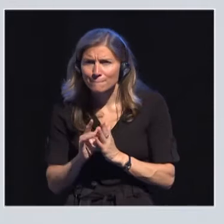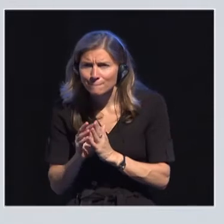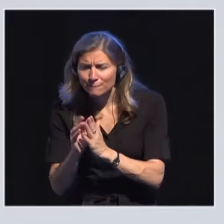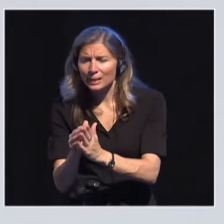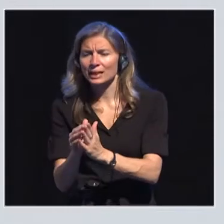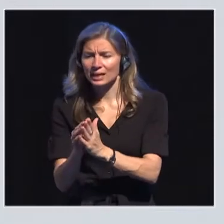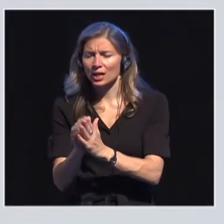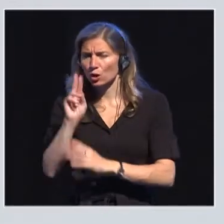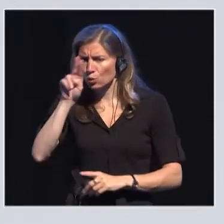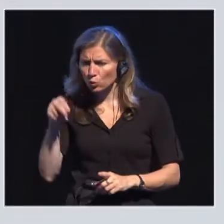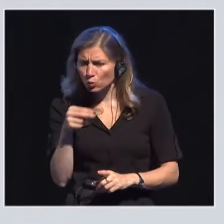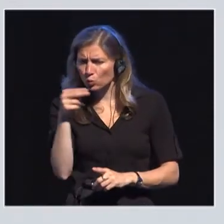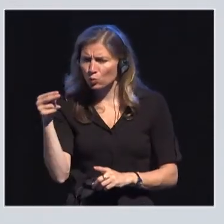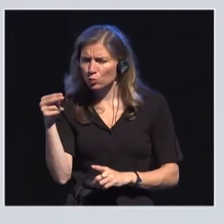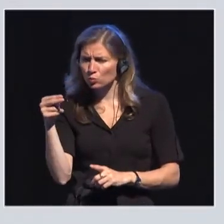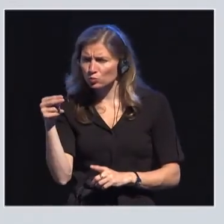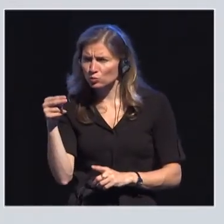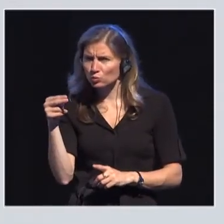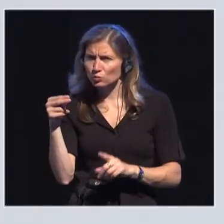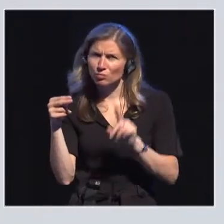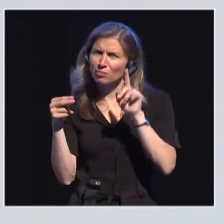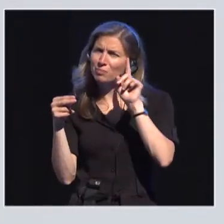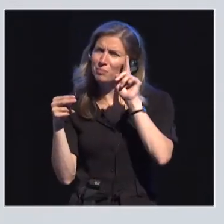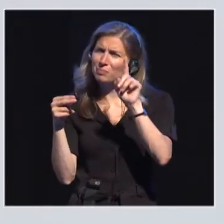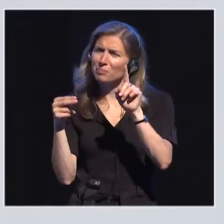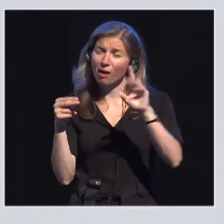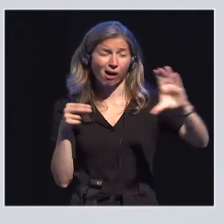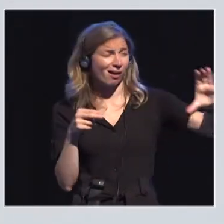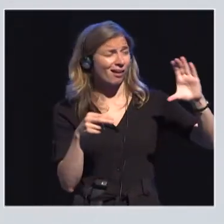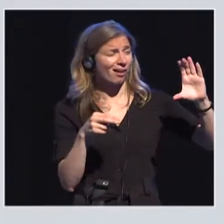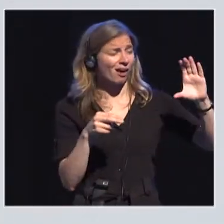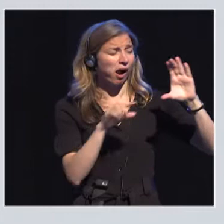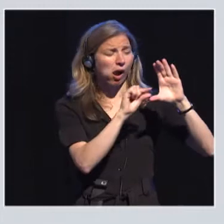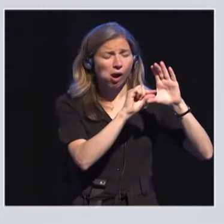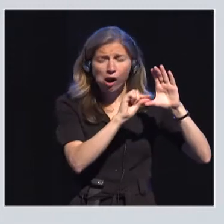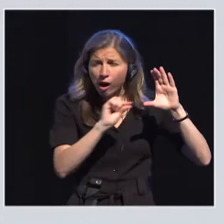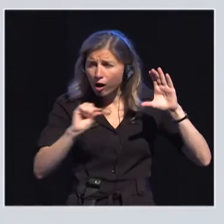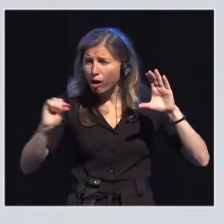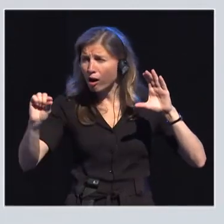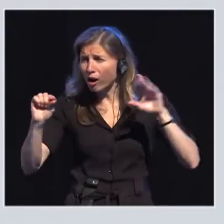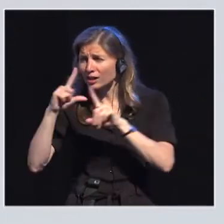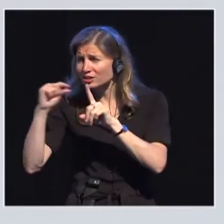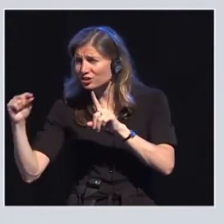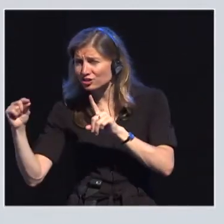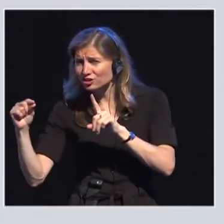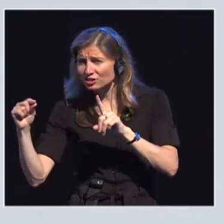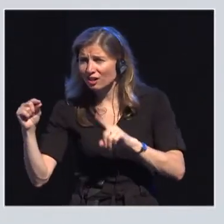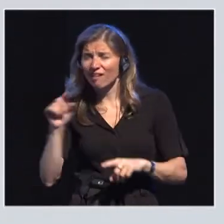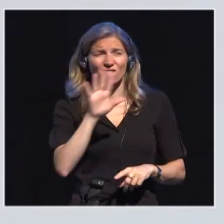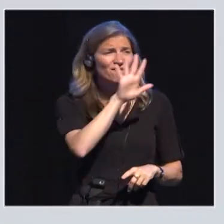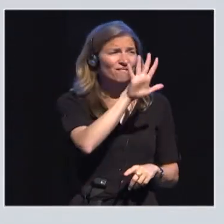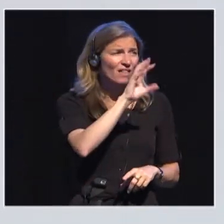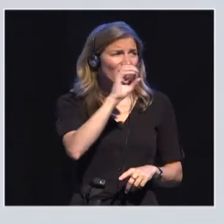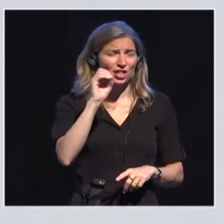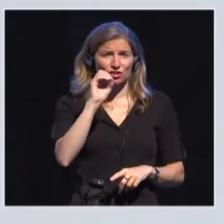but only a very small amount of money from this is going on digital, just 500 million within the